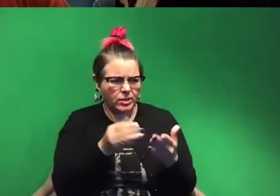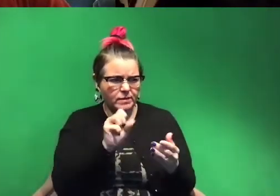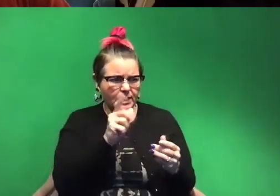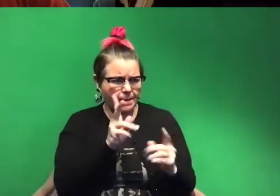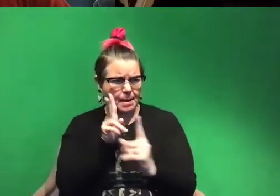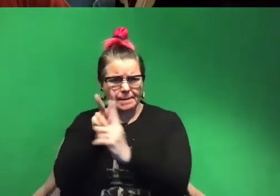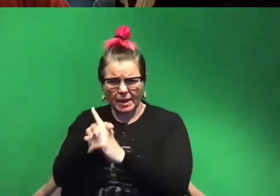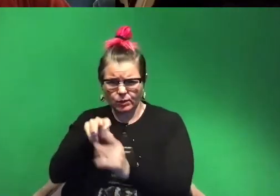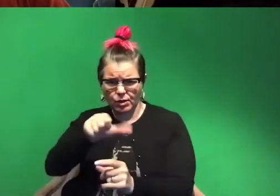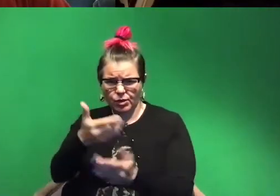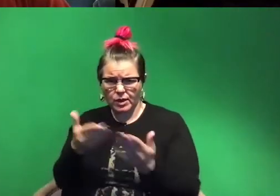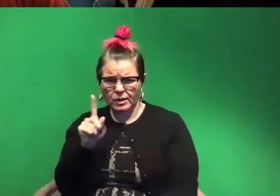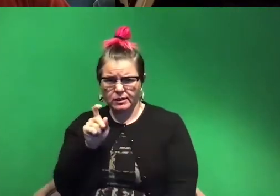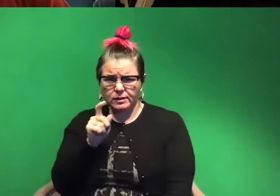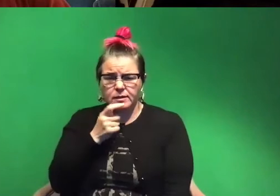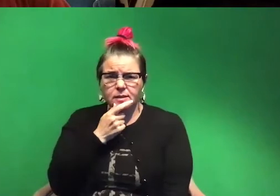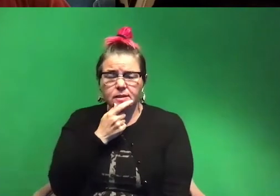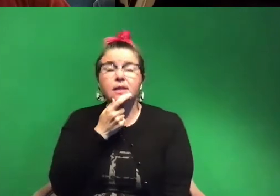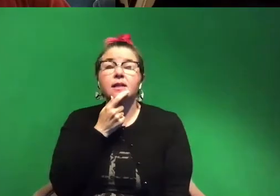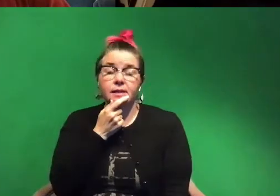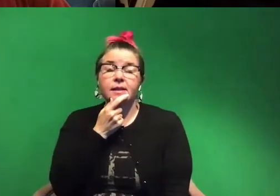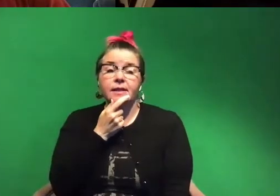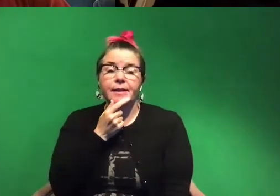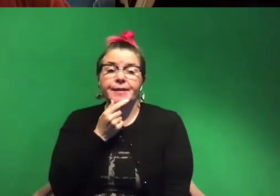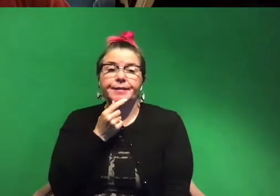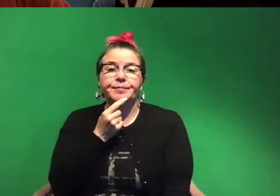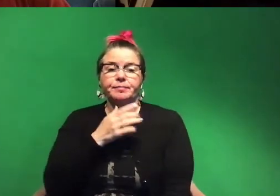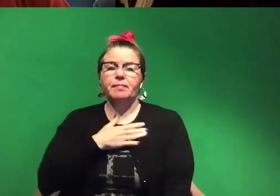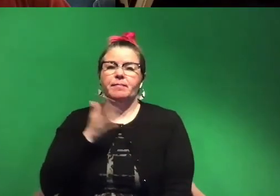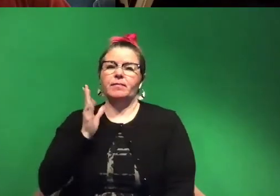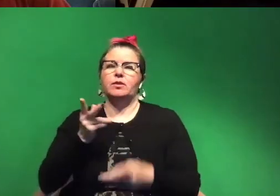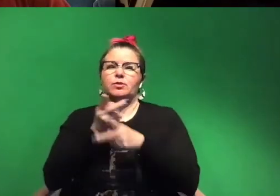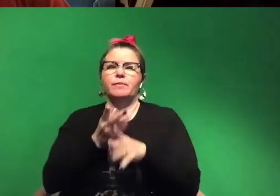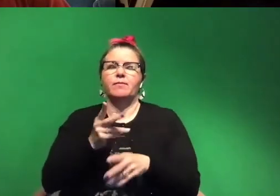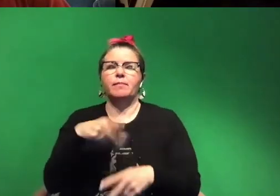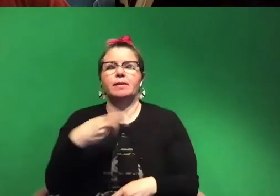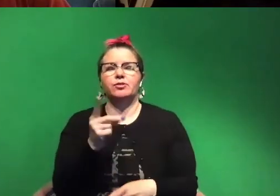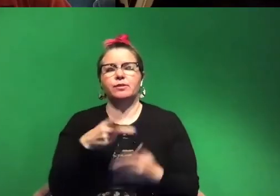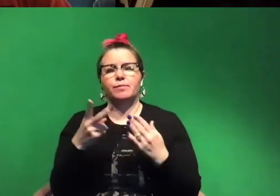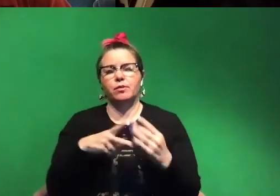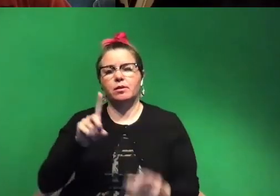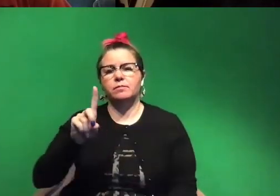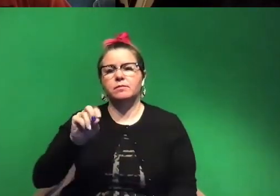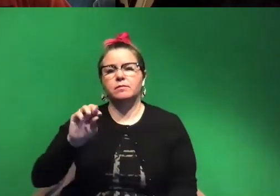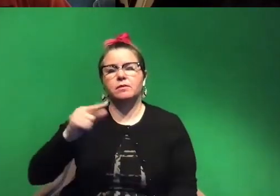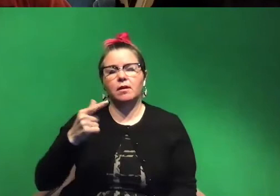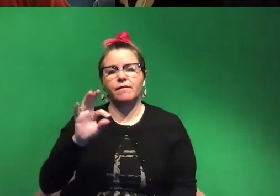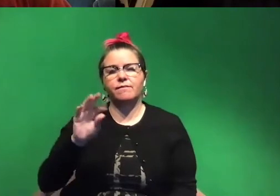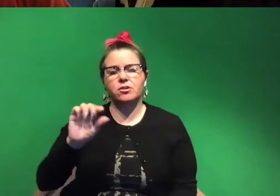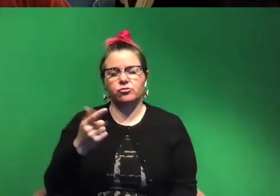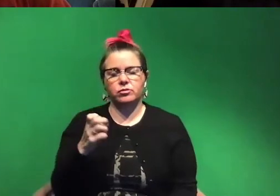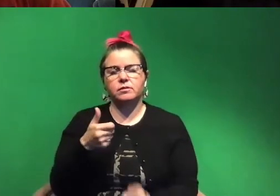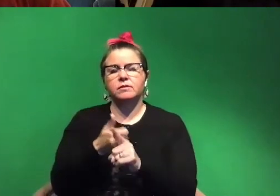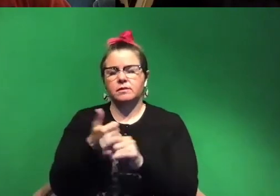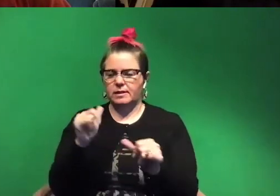it to other things? Yeah, so my old supervisor for my PhD, Doug Fudge, he still has a lab